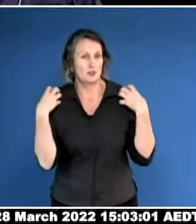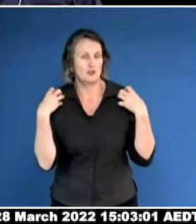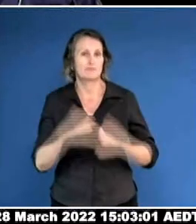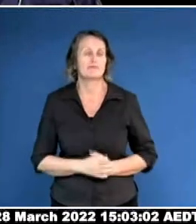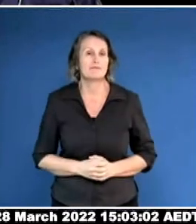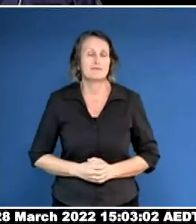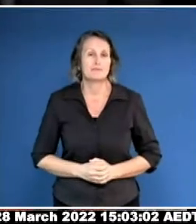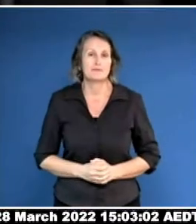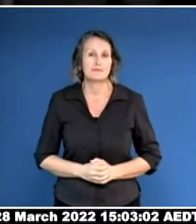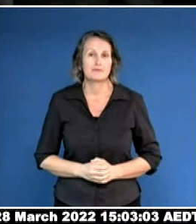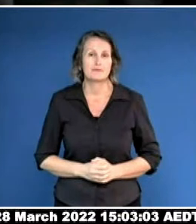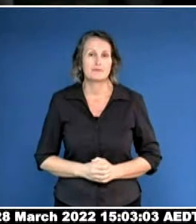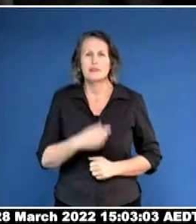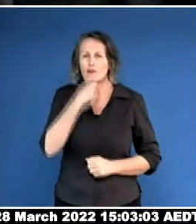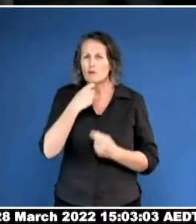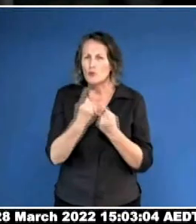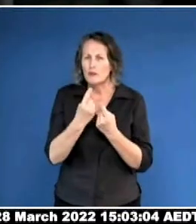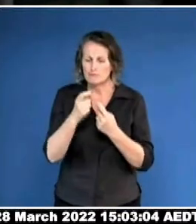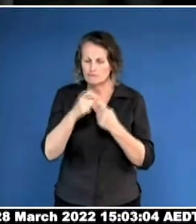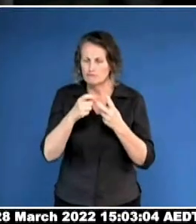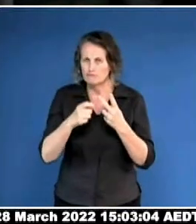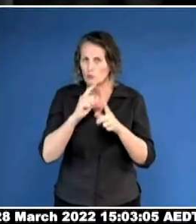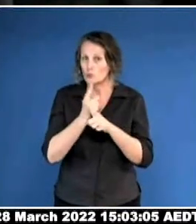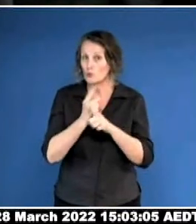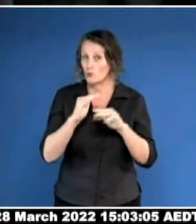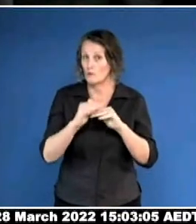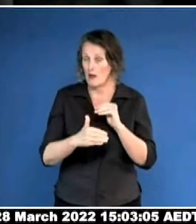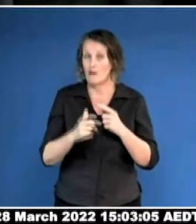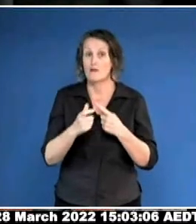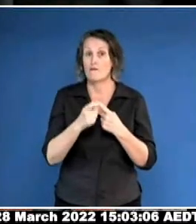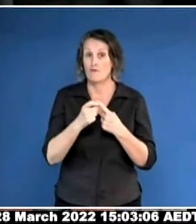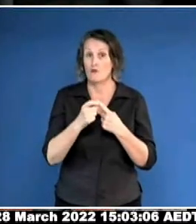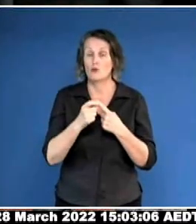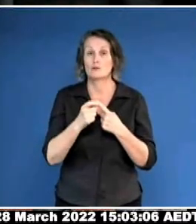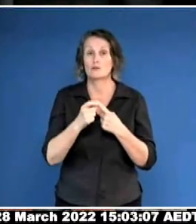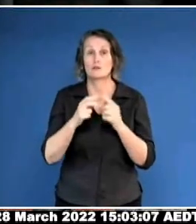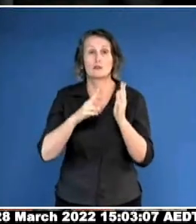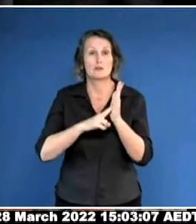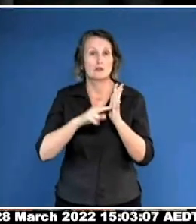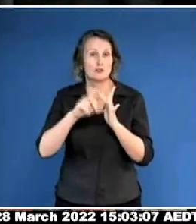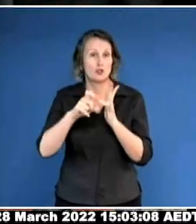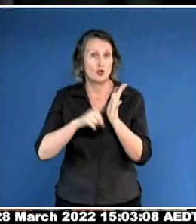few matters I need to attend to. The first, if we could tender Nicole Lee's statement.